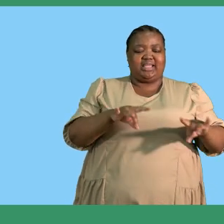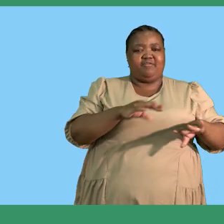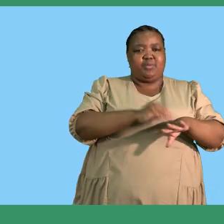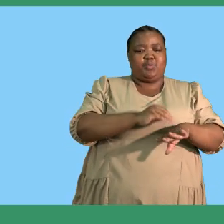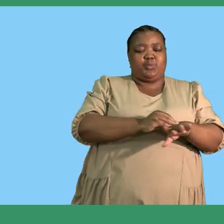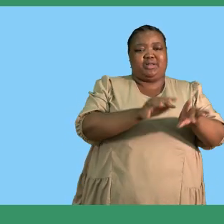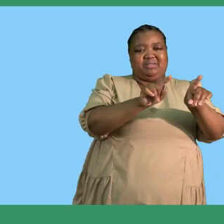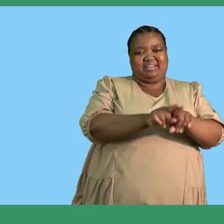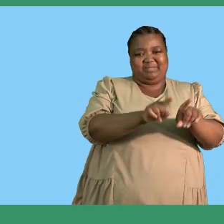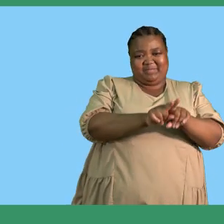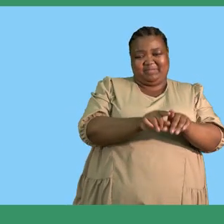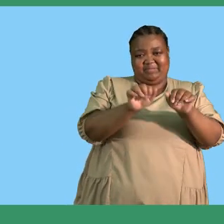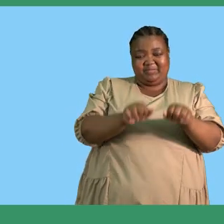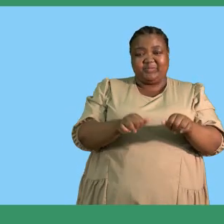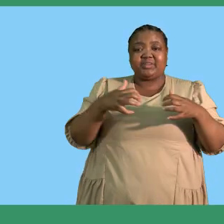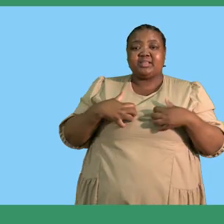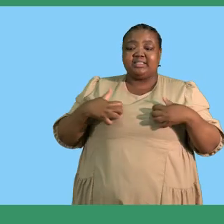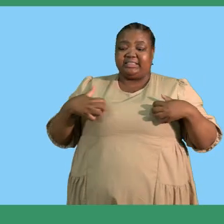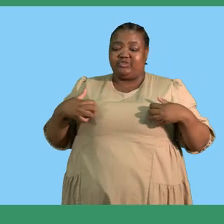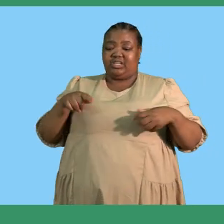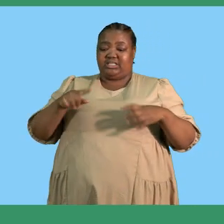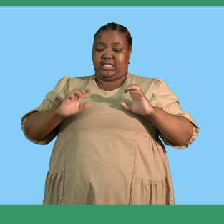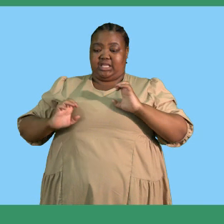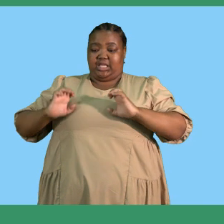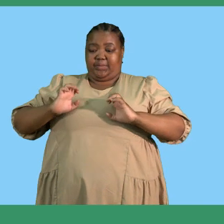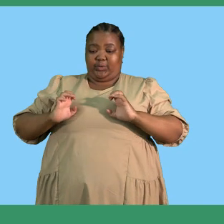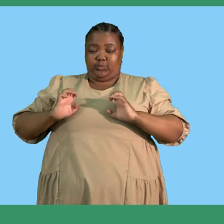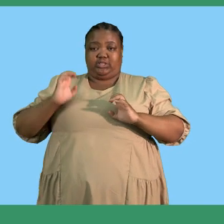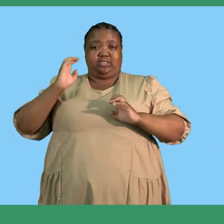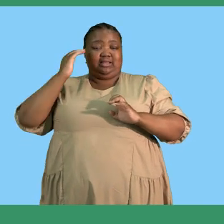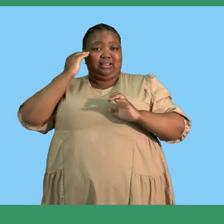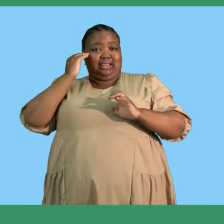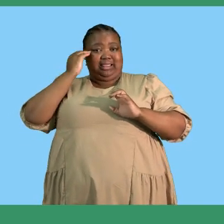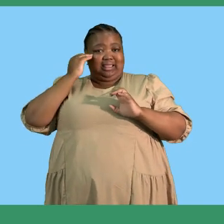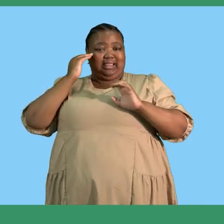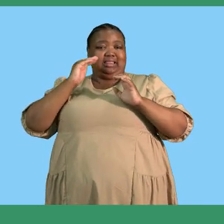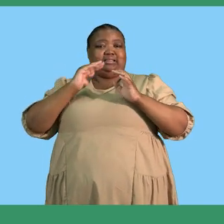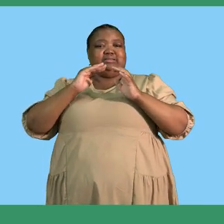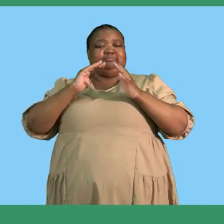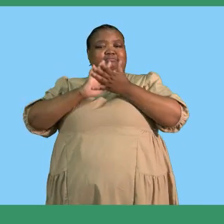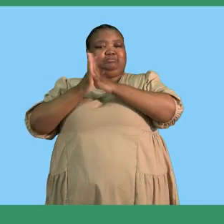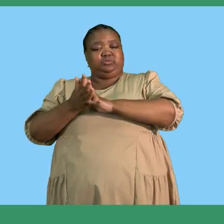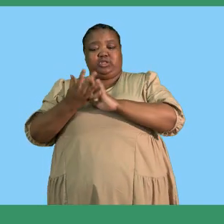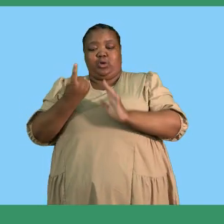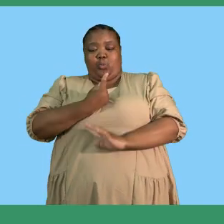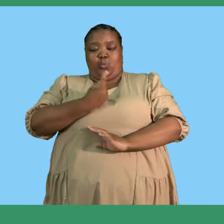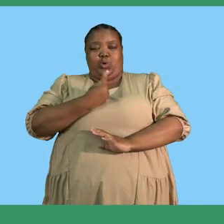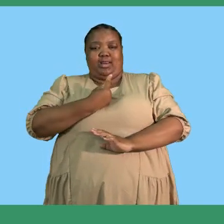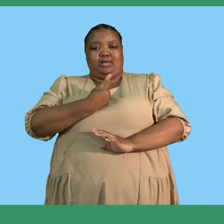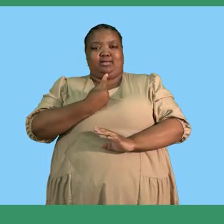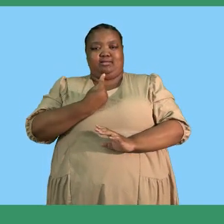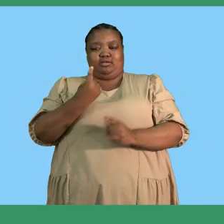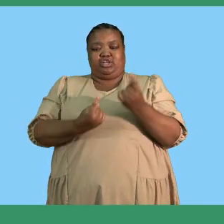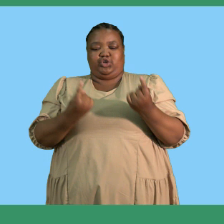whereas stress only causes emotional and physical stress to a particular